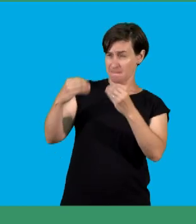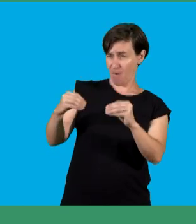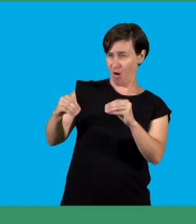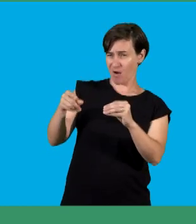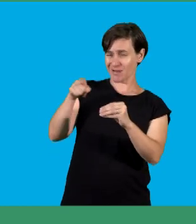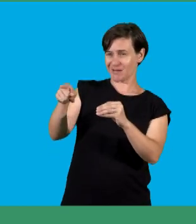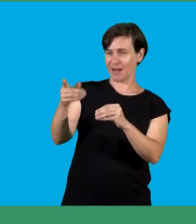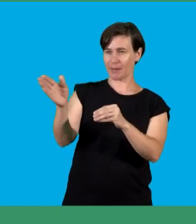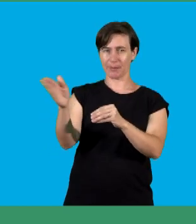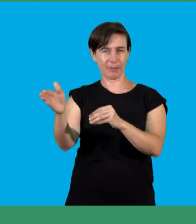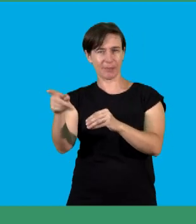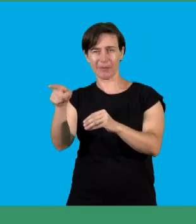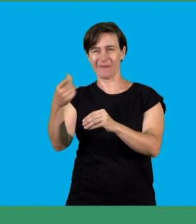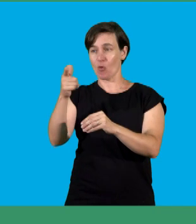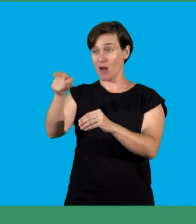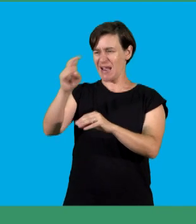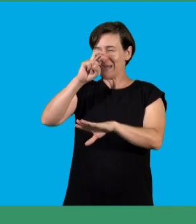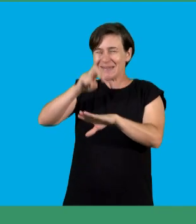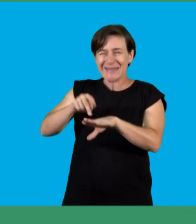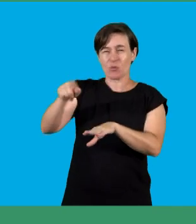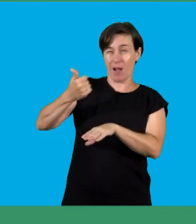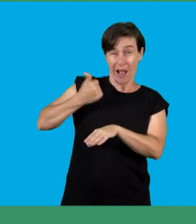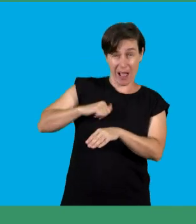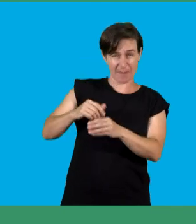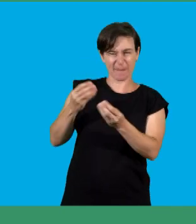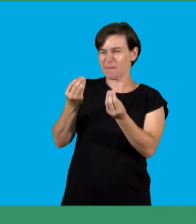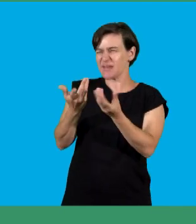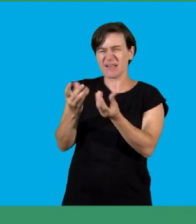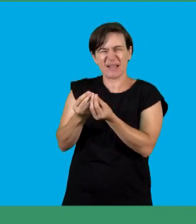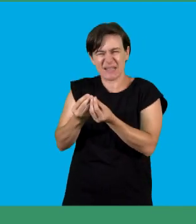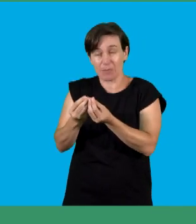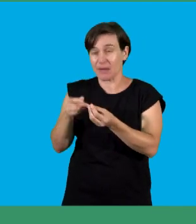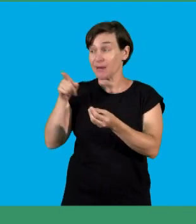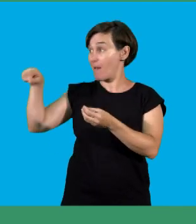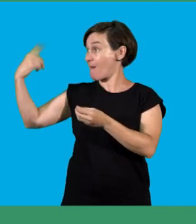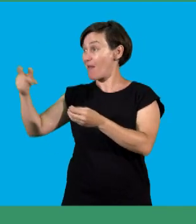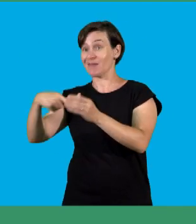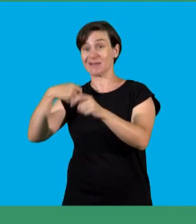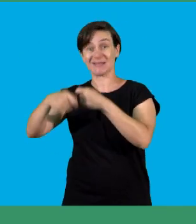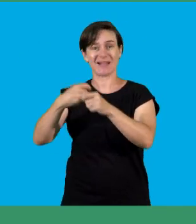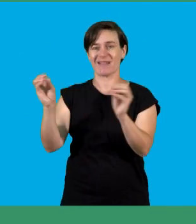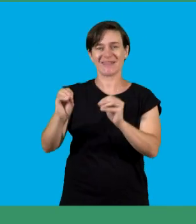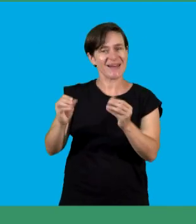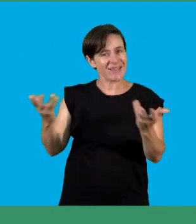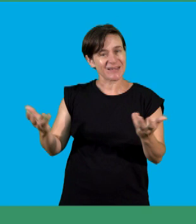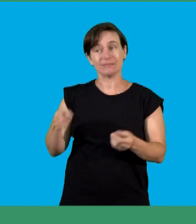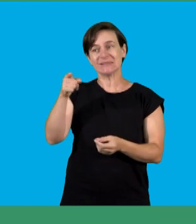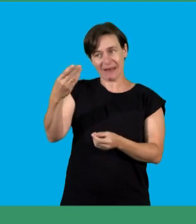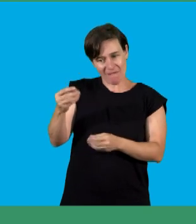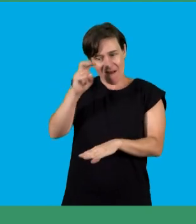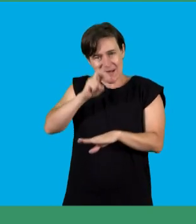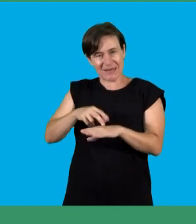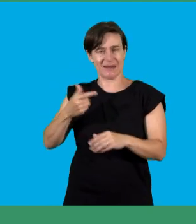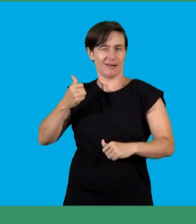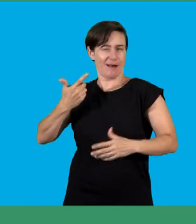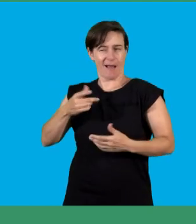gap in the market because people's needs and desires are unfulfilled. So as a